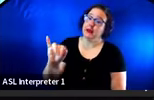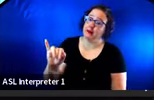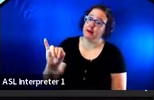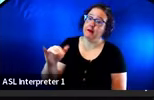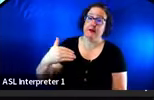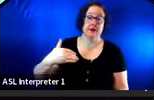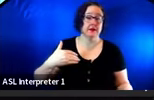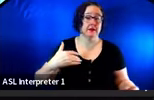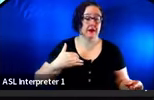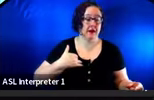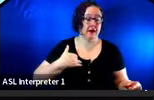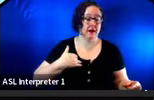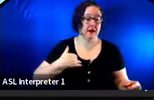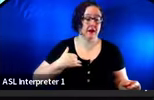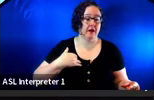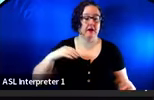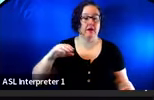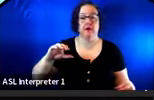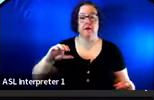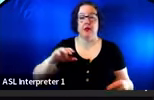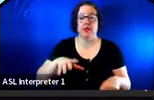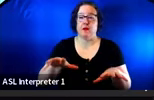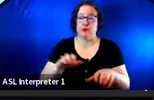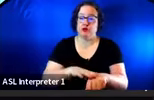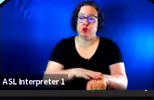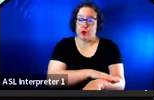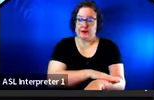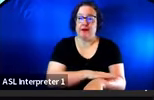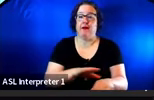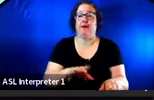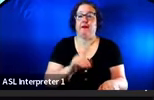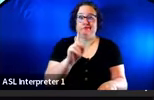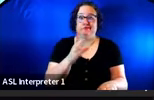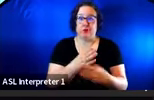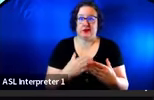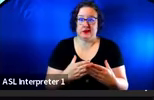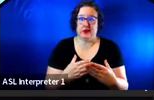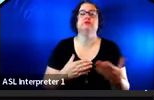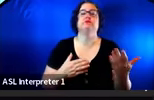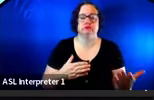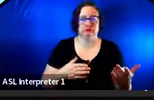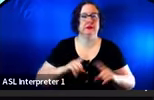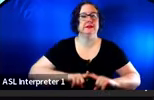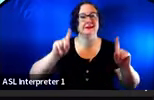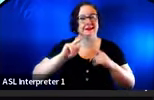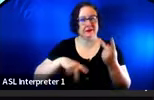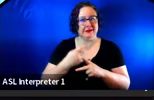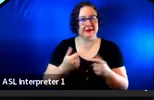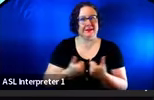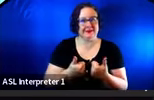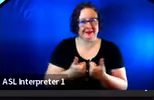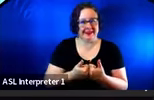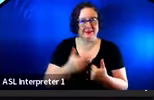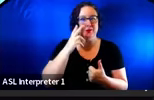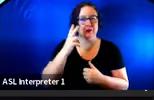the aplasia or paralysis on one side of their body. It's a completely different style of gameplay though, right? Where you see the